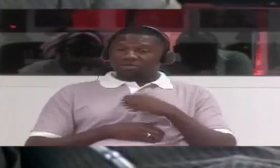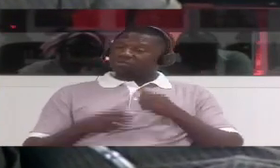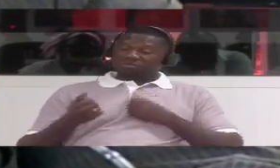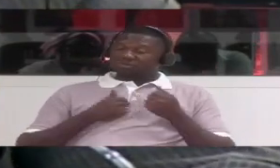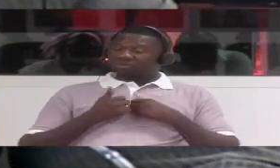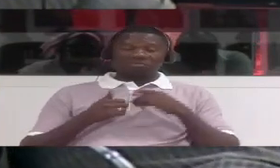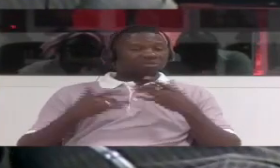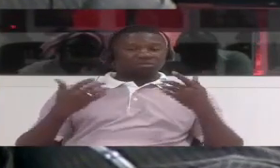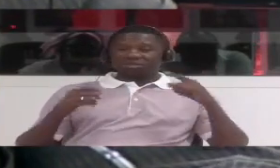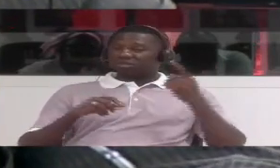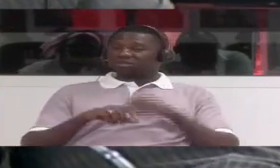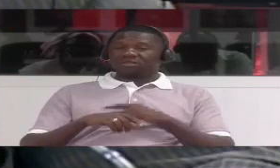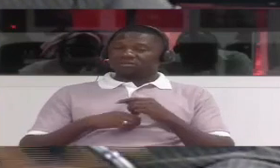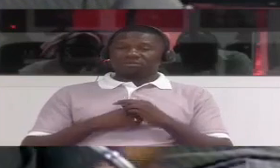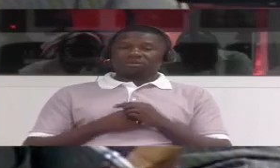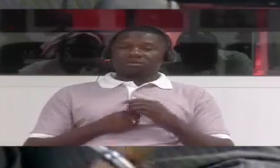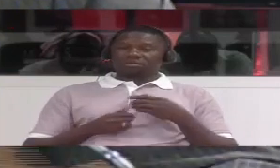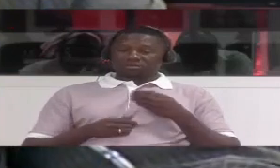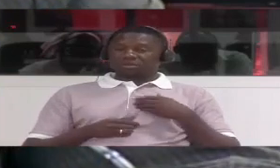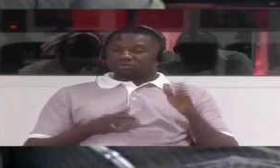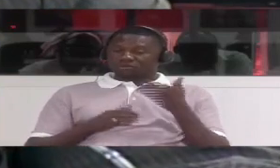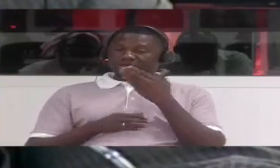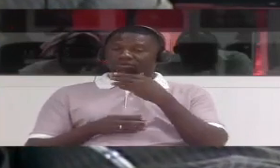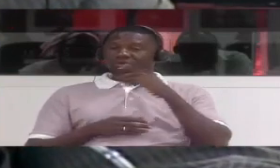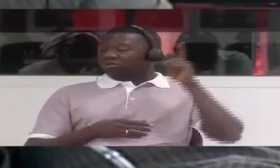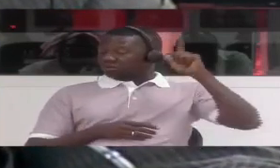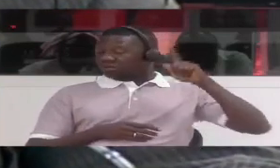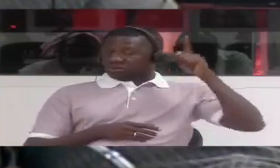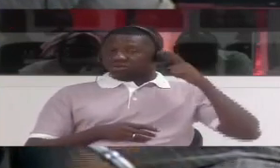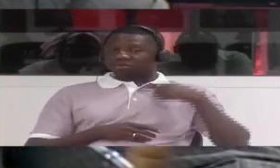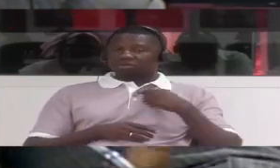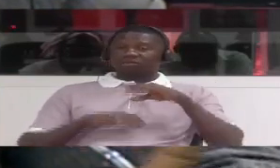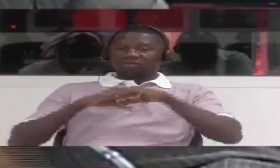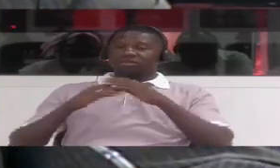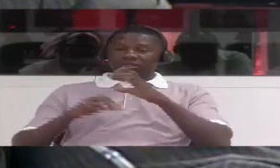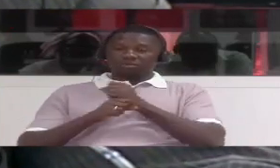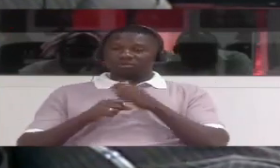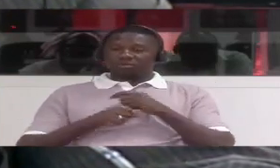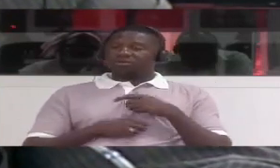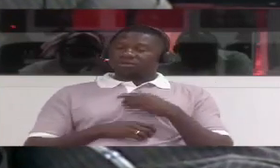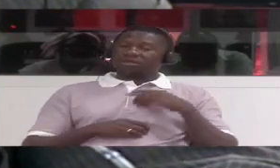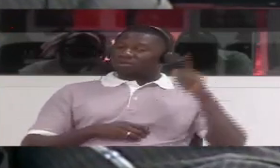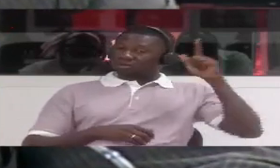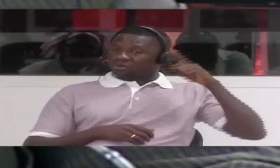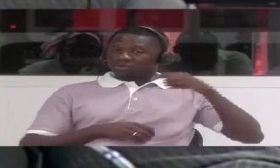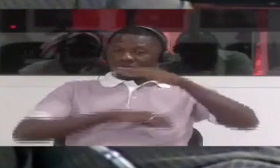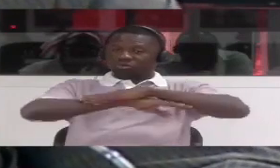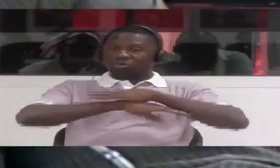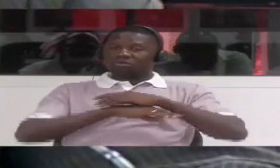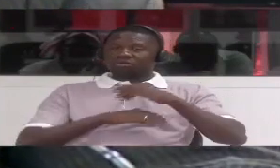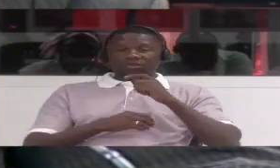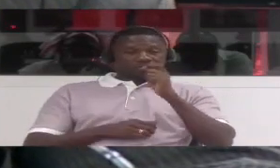London. Some friends helped me to do a crash course on, at London School of Journalism, leading to an advanced